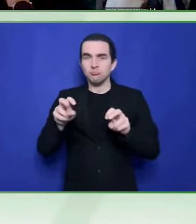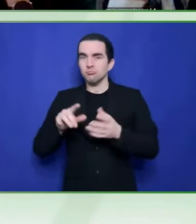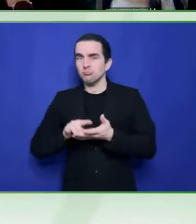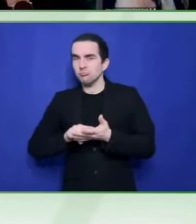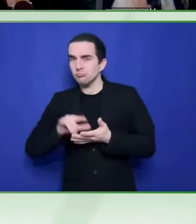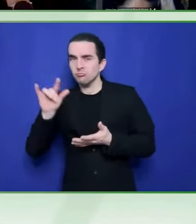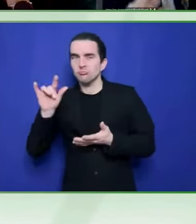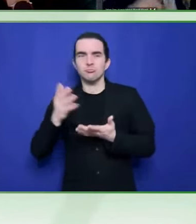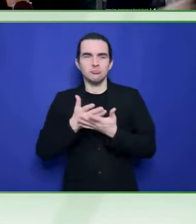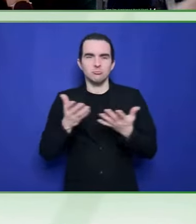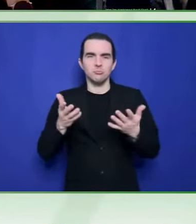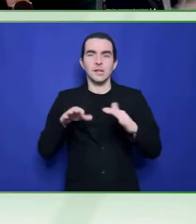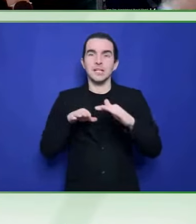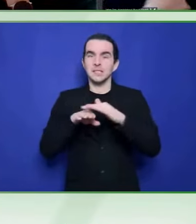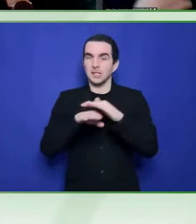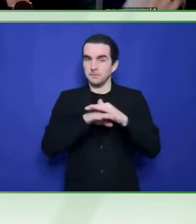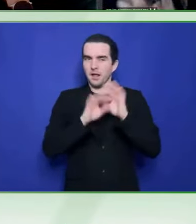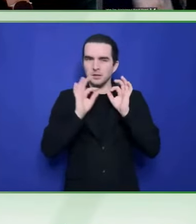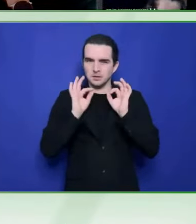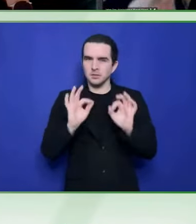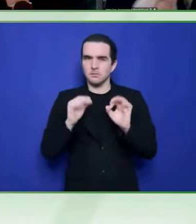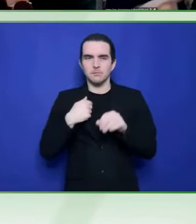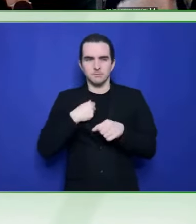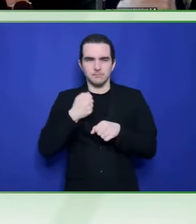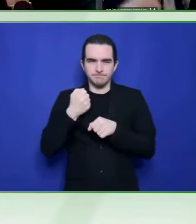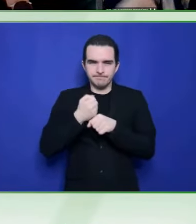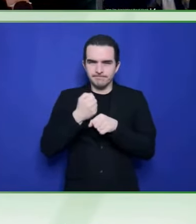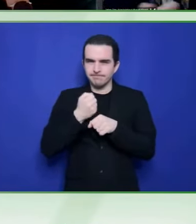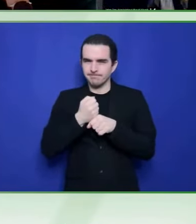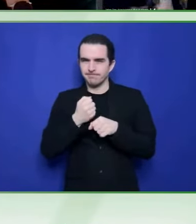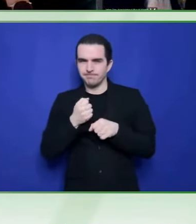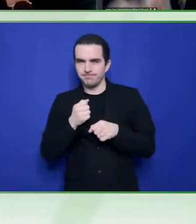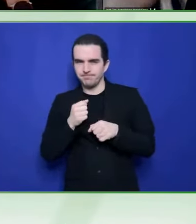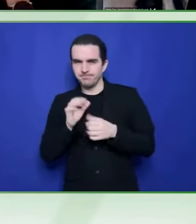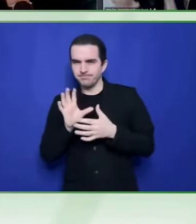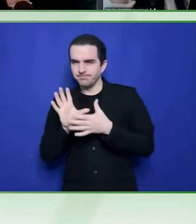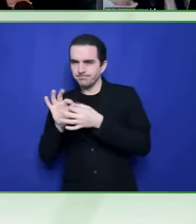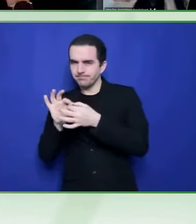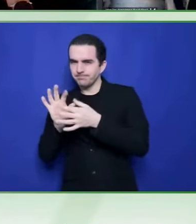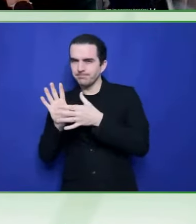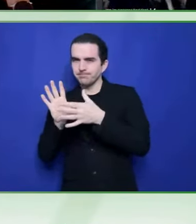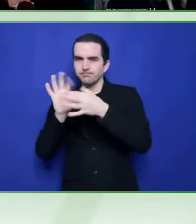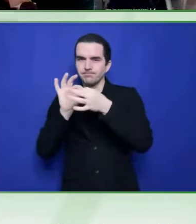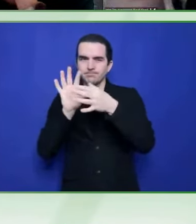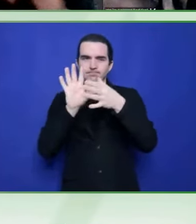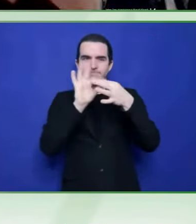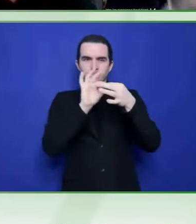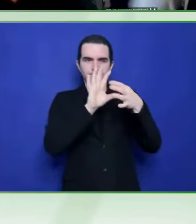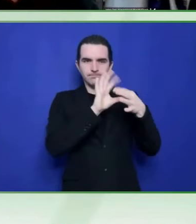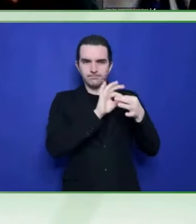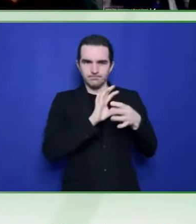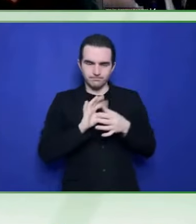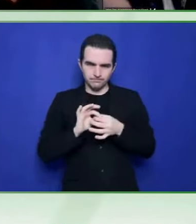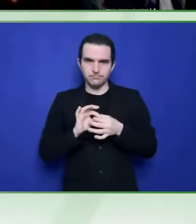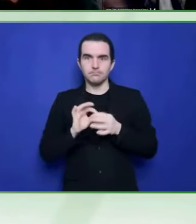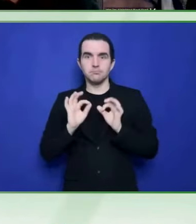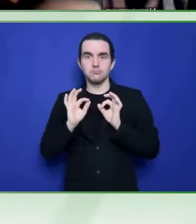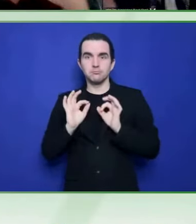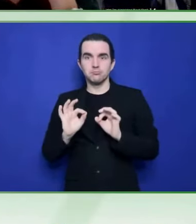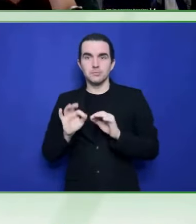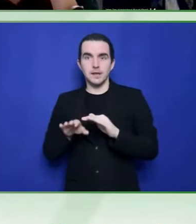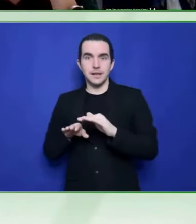be preferred by our guests. They select bus or